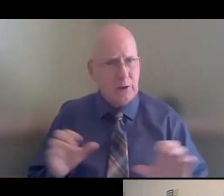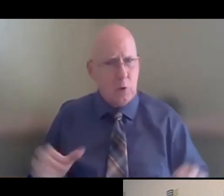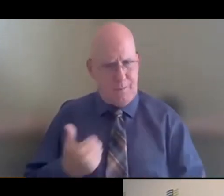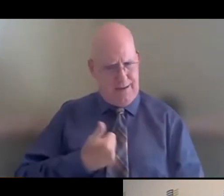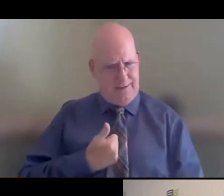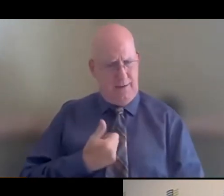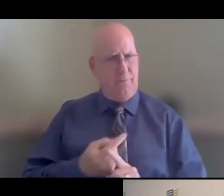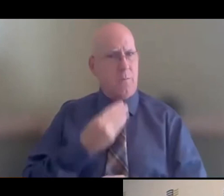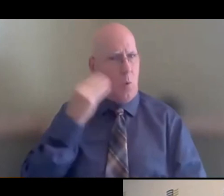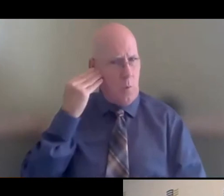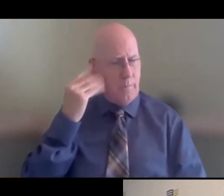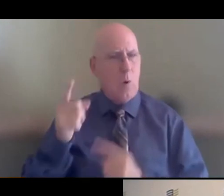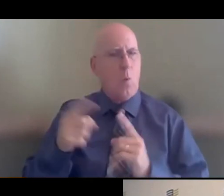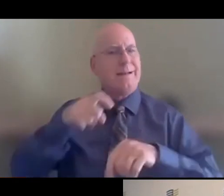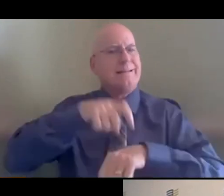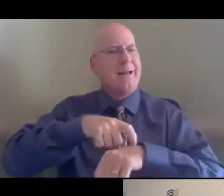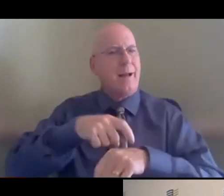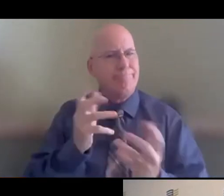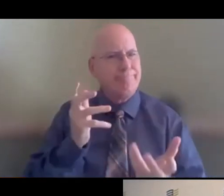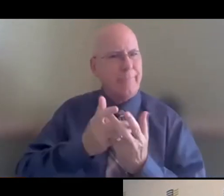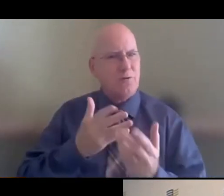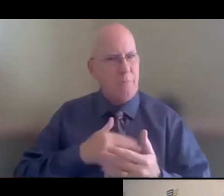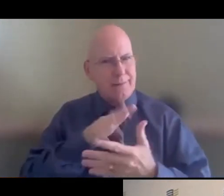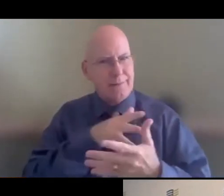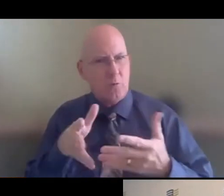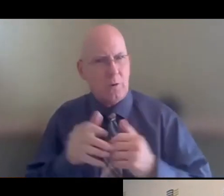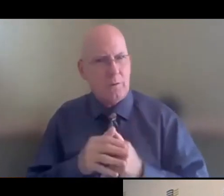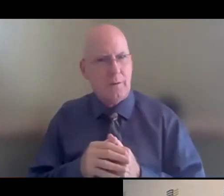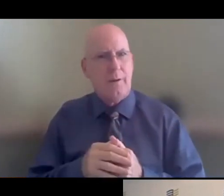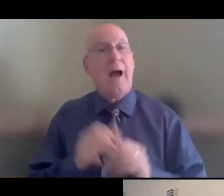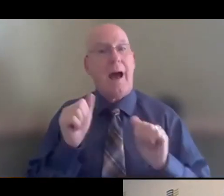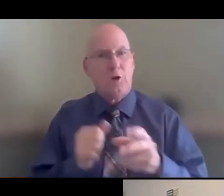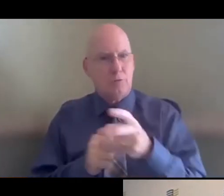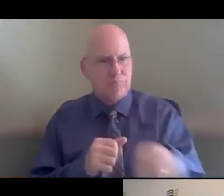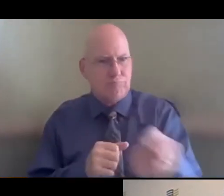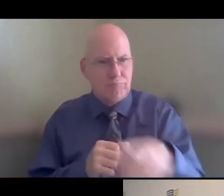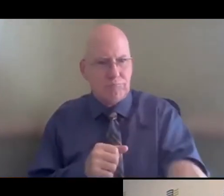it was the right time for me, and I can change what goes into his account as I need to.